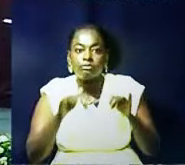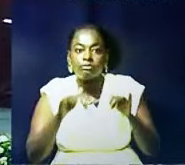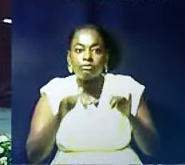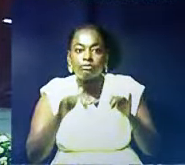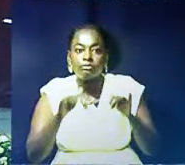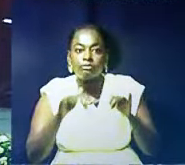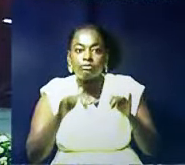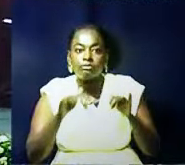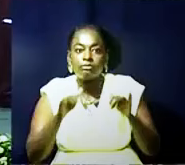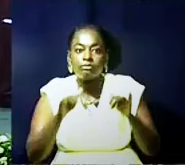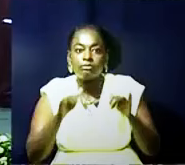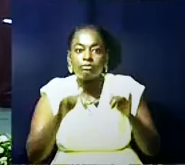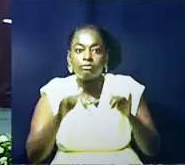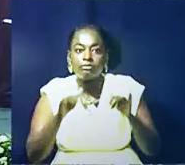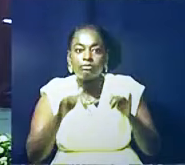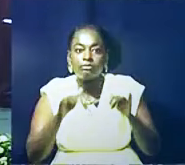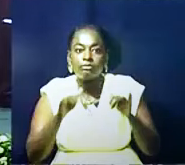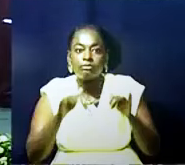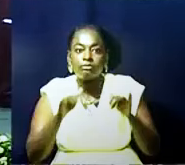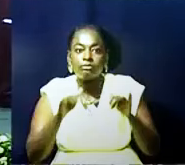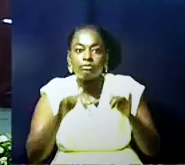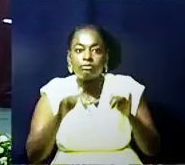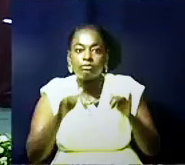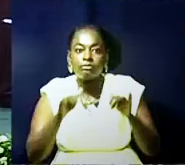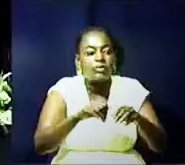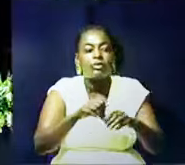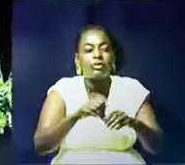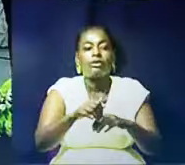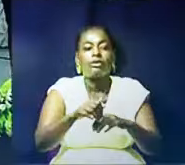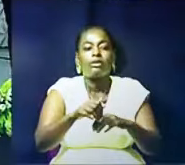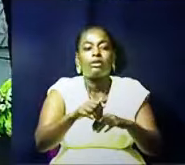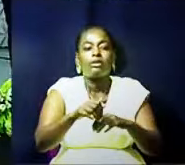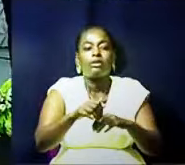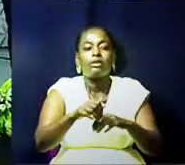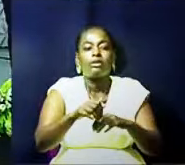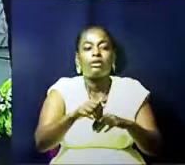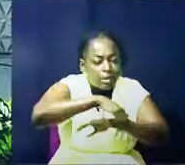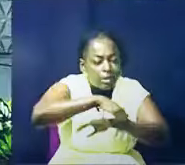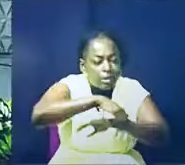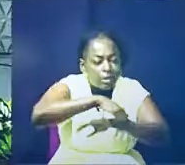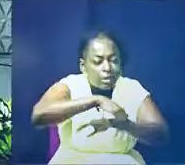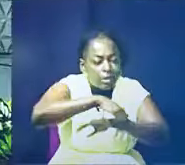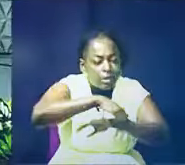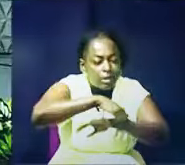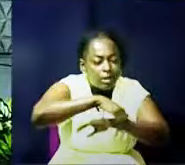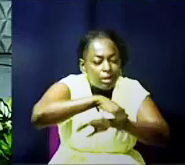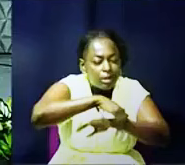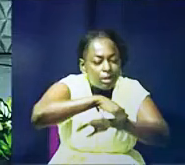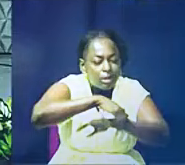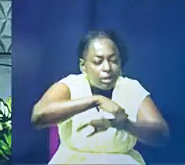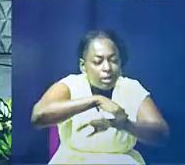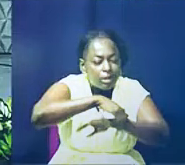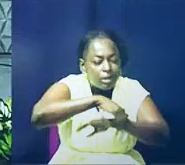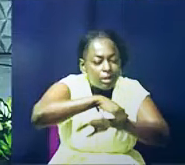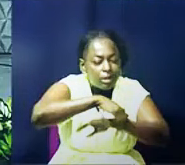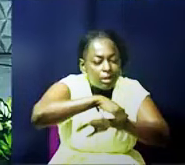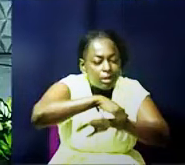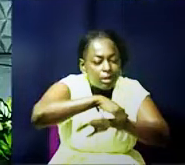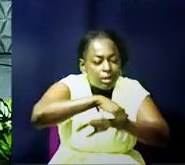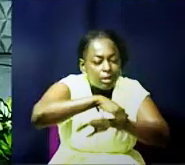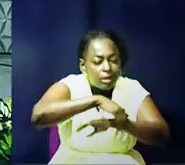Spending the whole night praying to God. Look at this, our building.